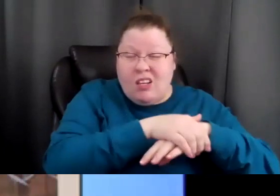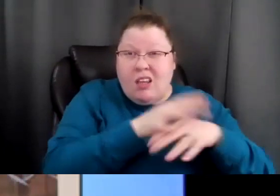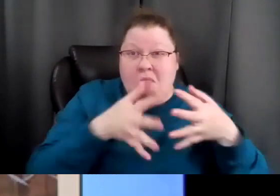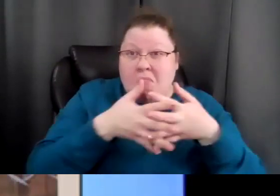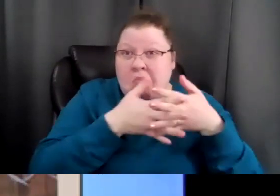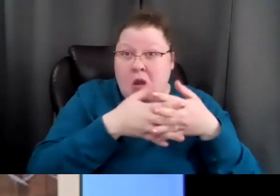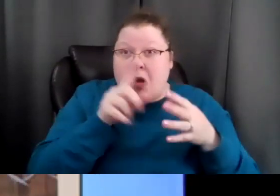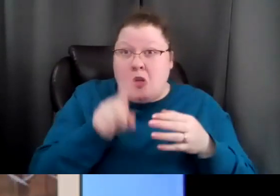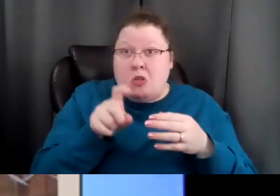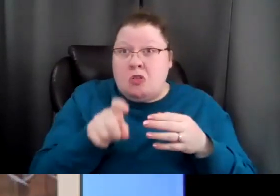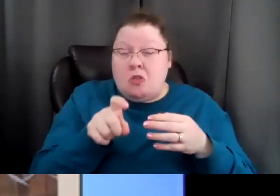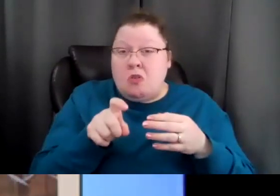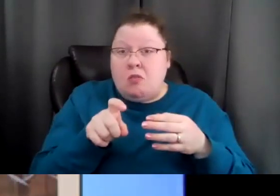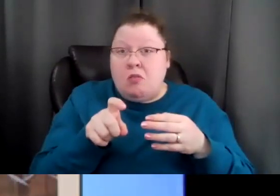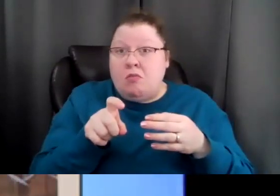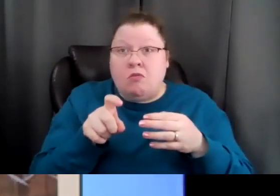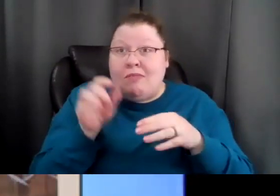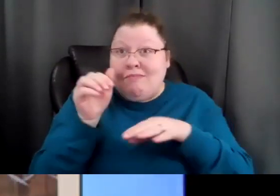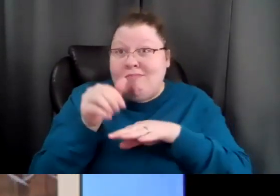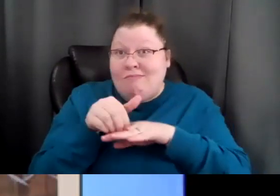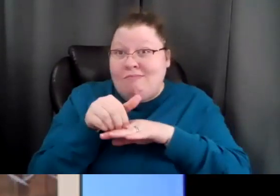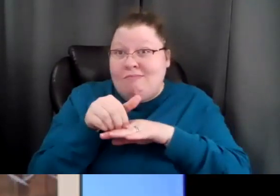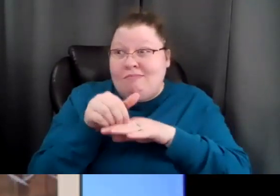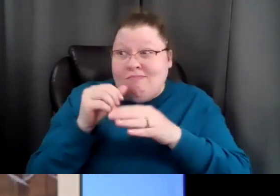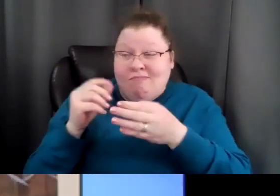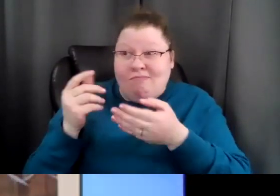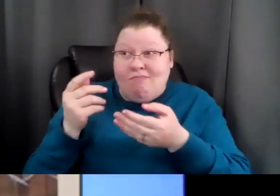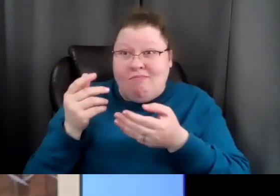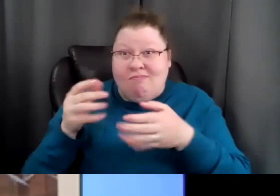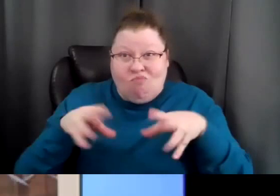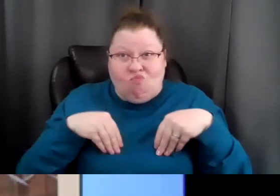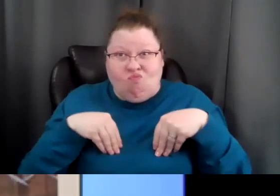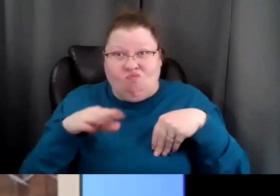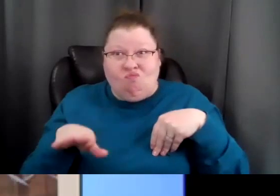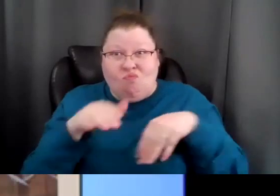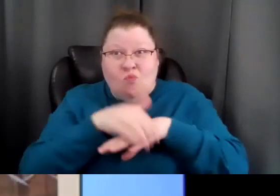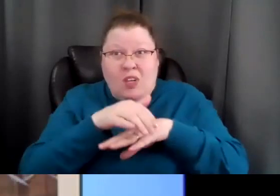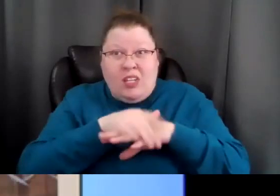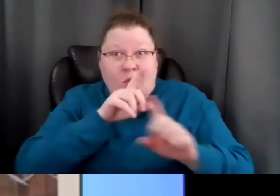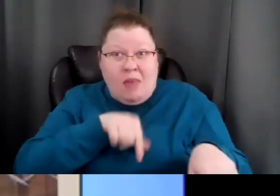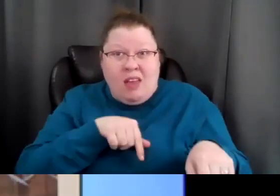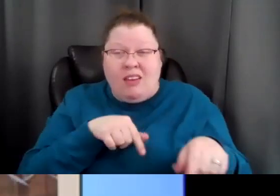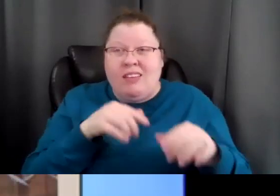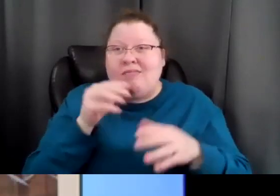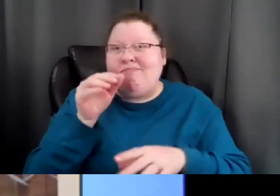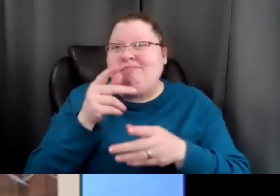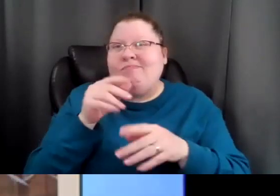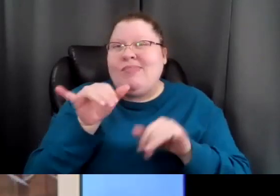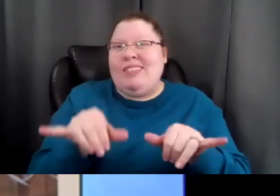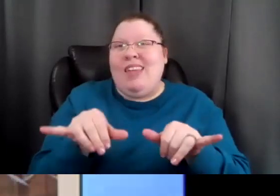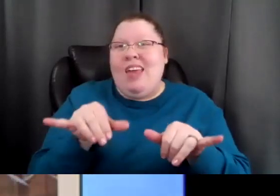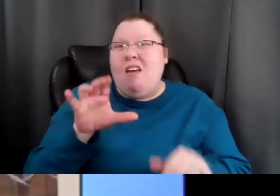should just submit to the British demands and remain colonies of that